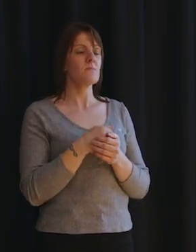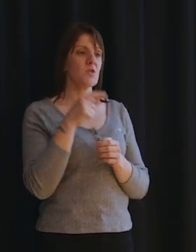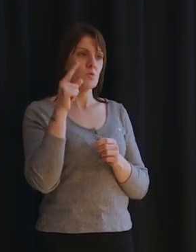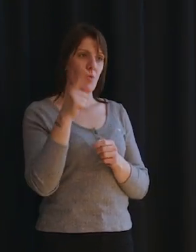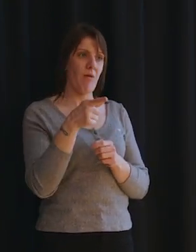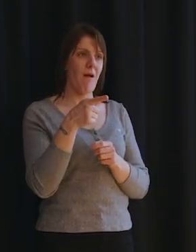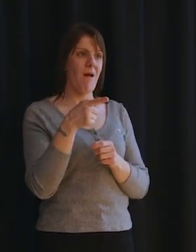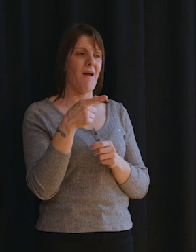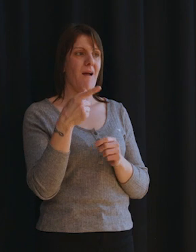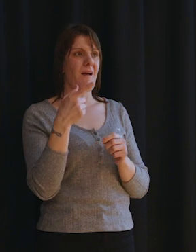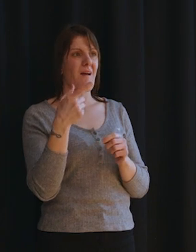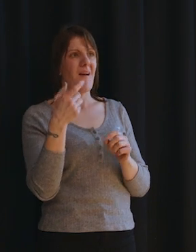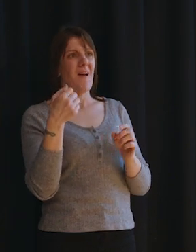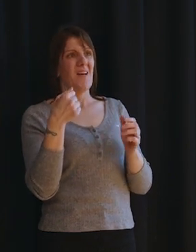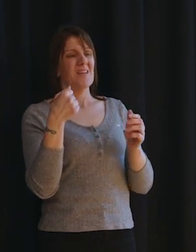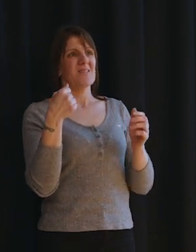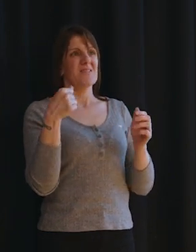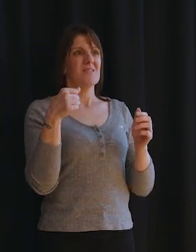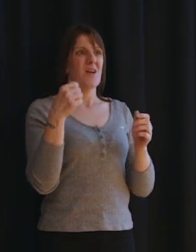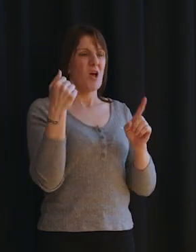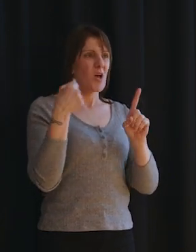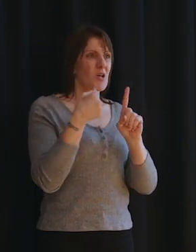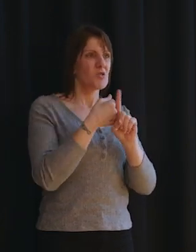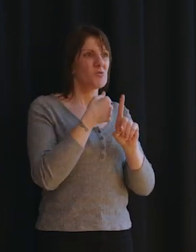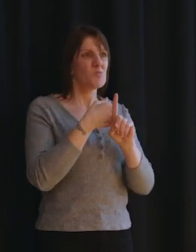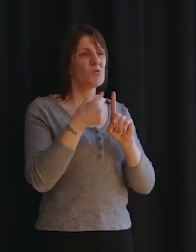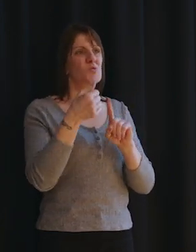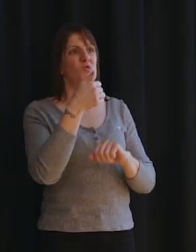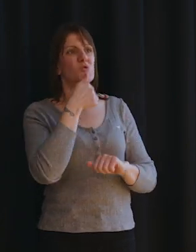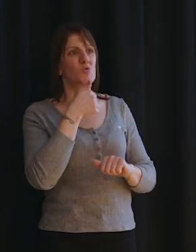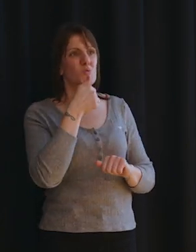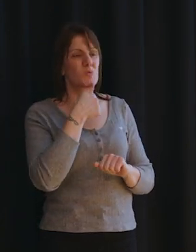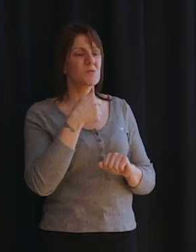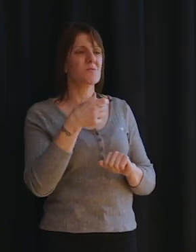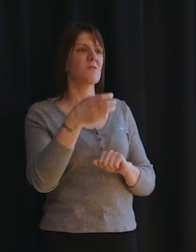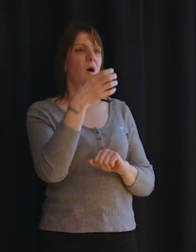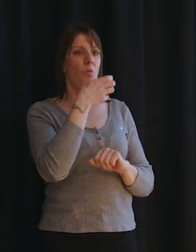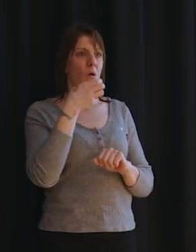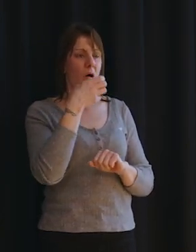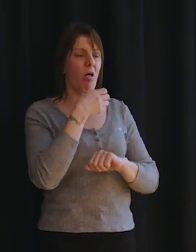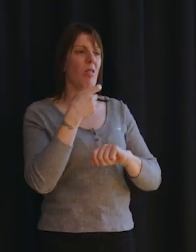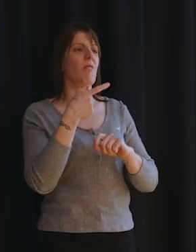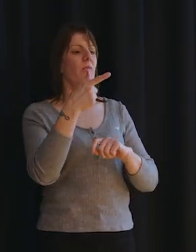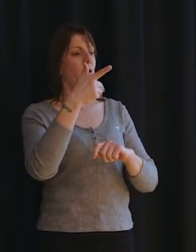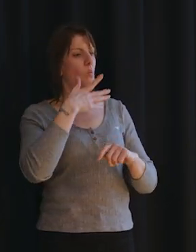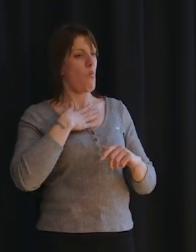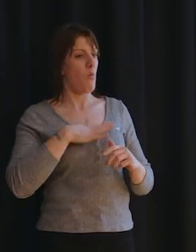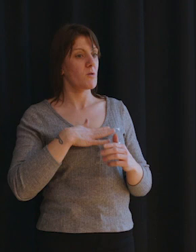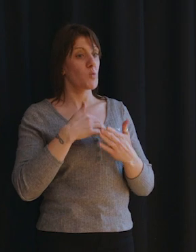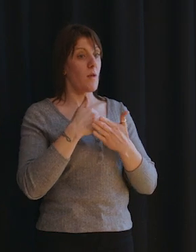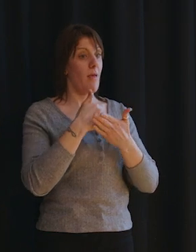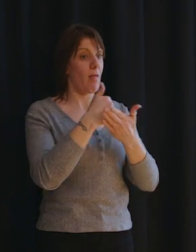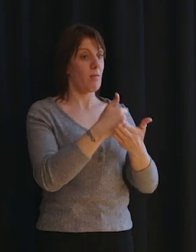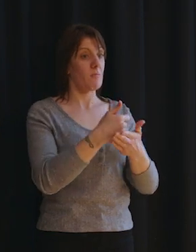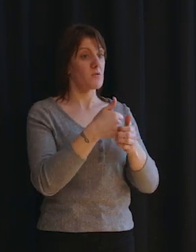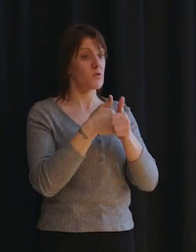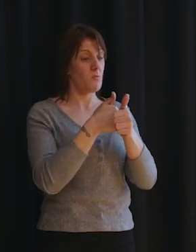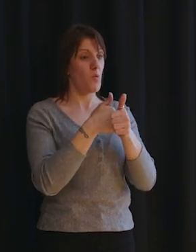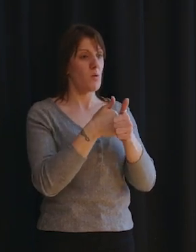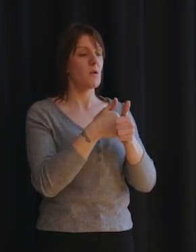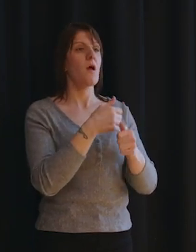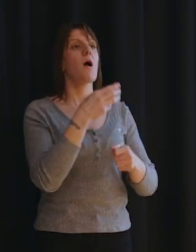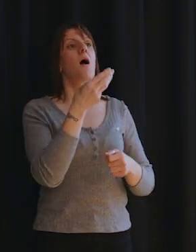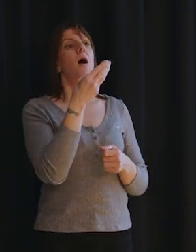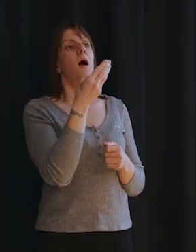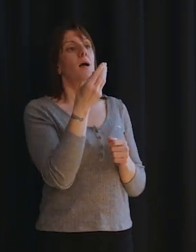substance use, they're recognising it's causing an issue for them or a worry, and they want to get help and support. And we also work with young people who have been impacted by